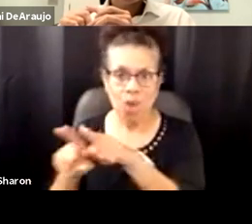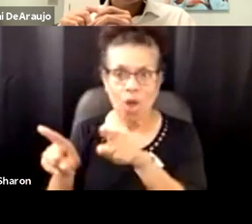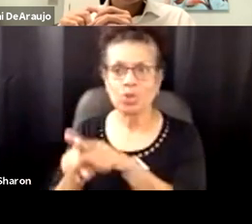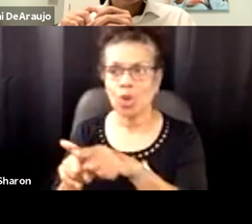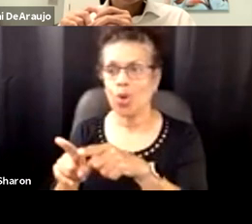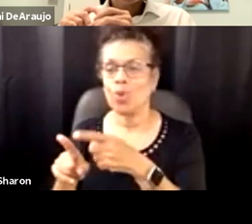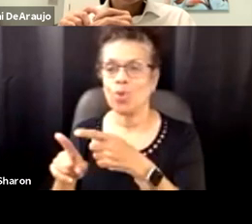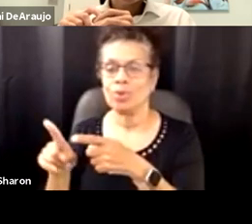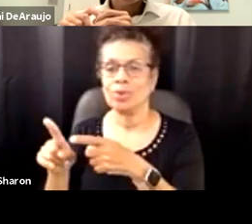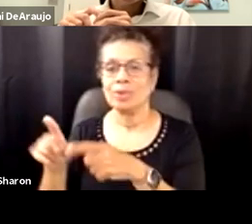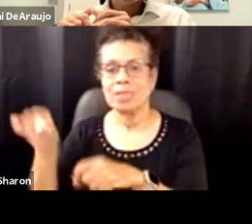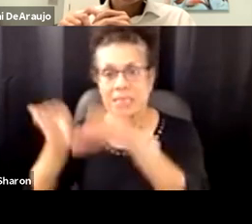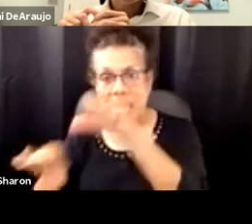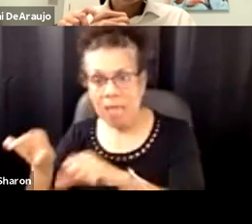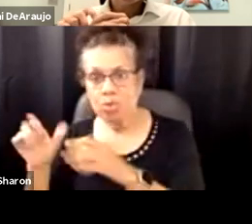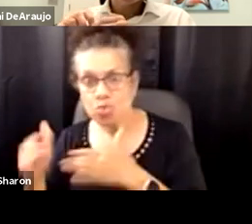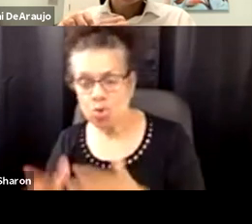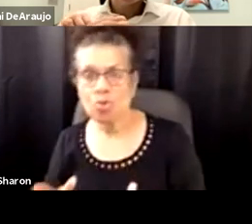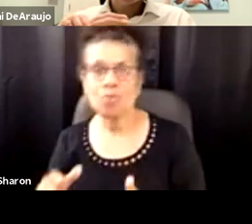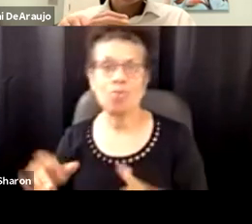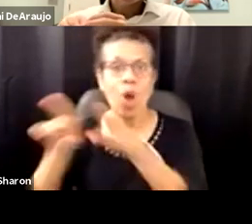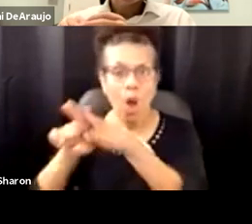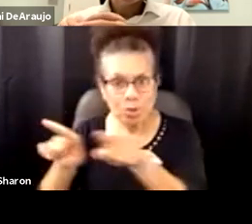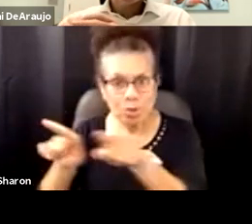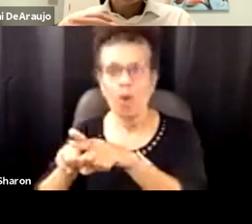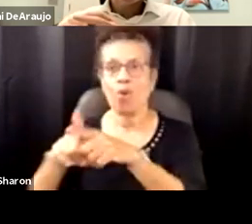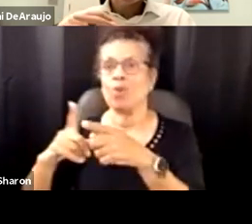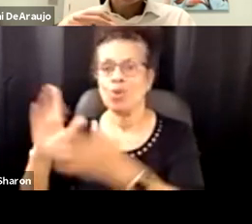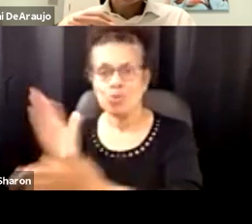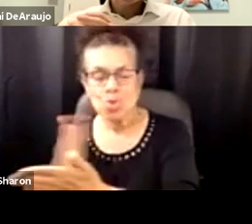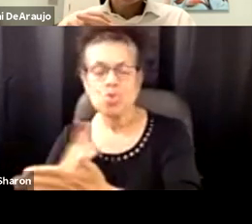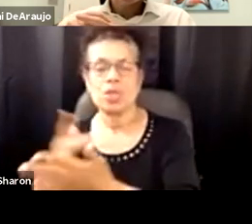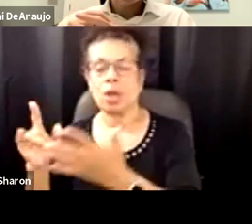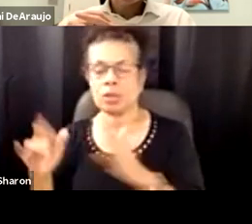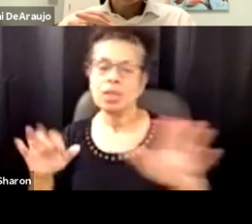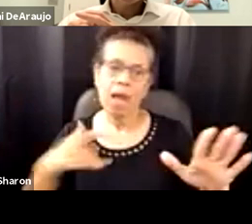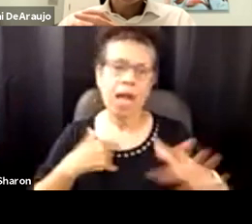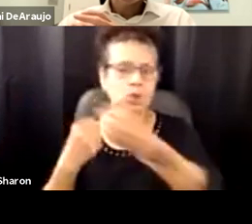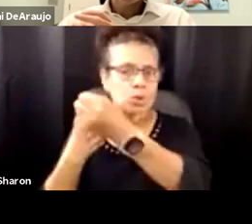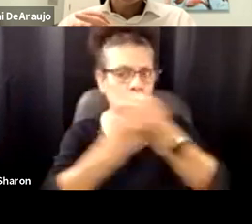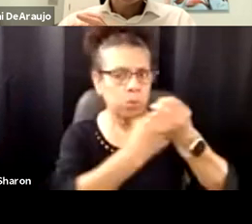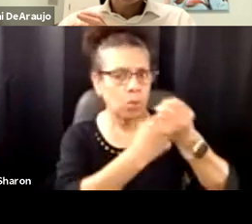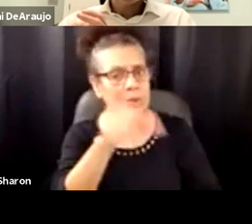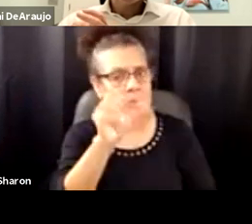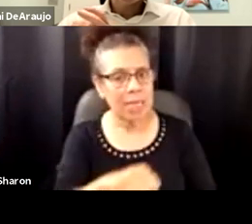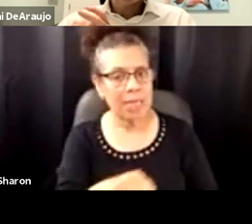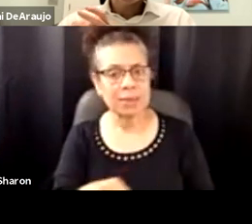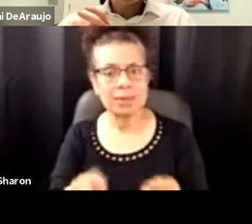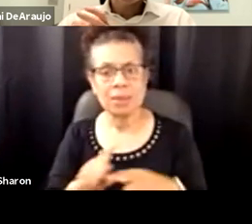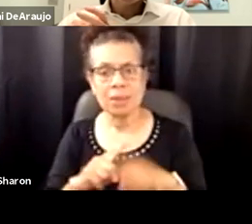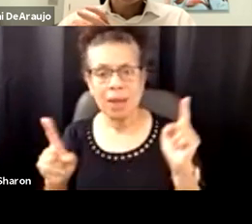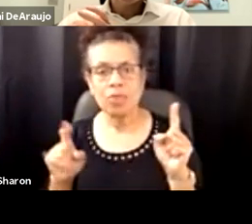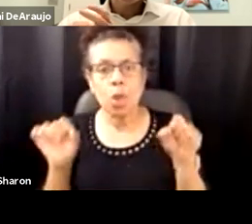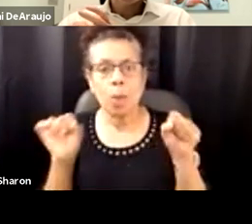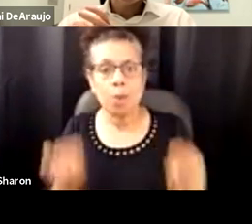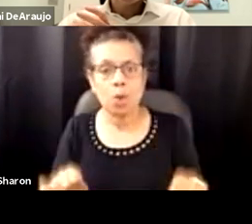dear rousseau's comments about the as much as i support all of this the the potential